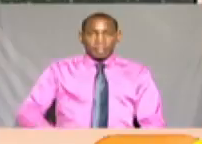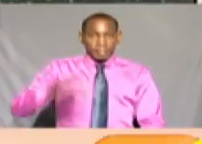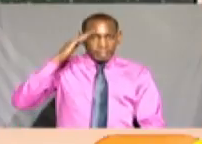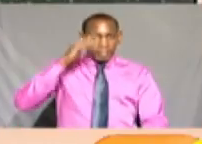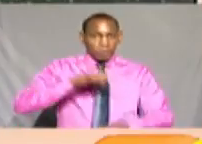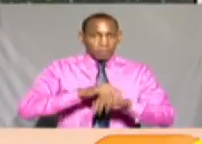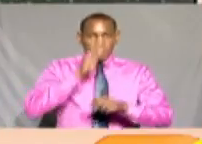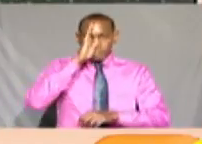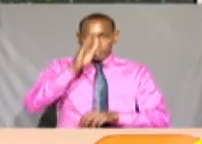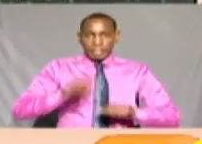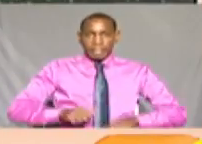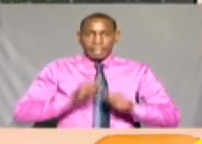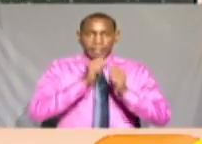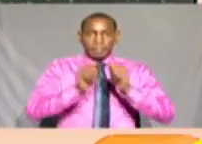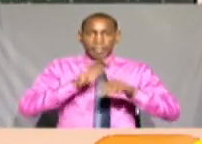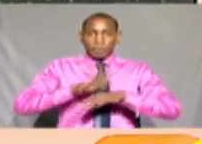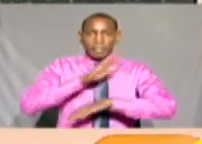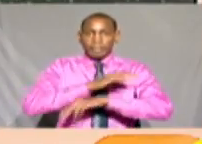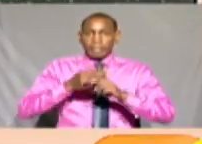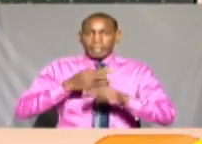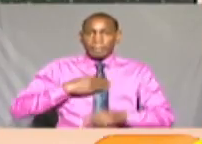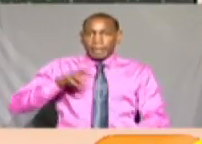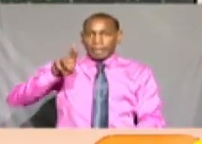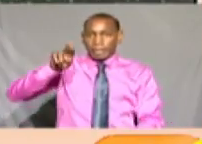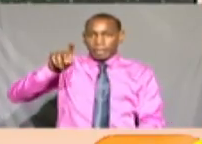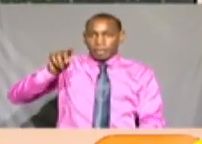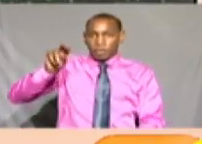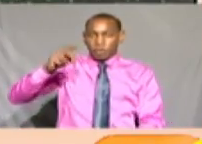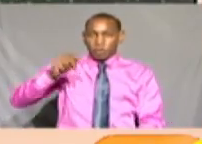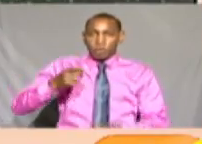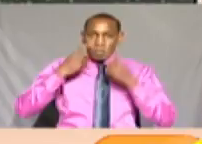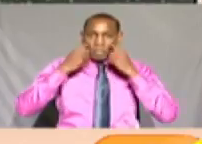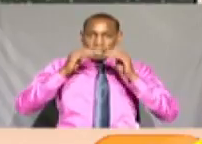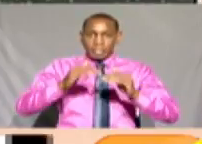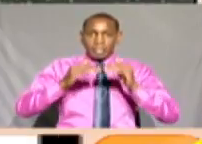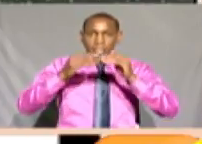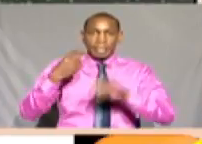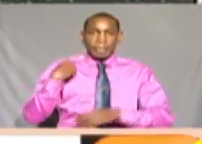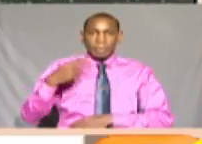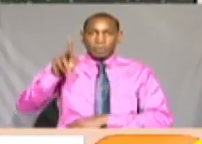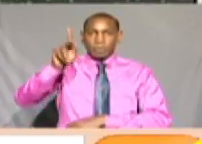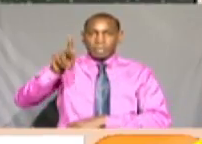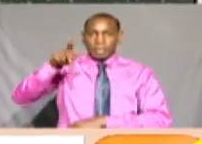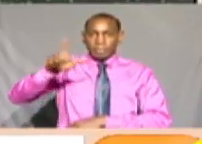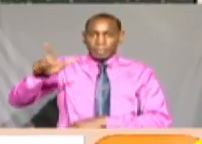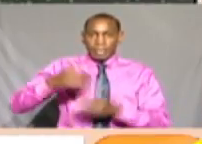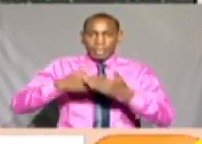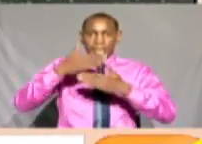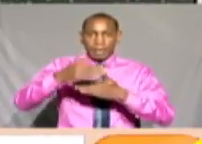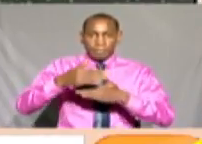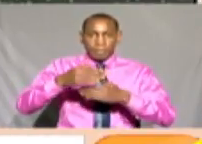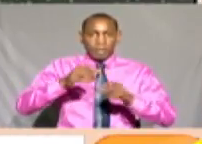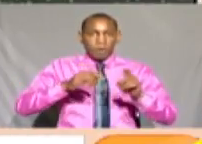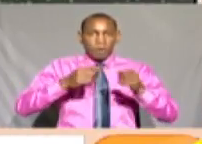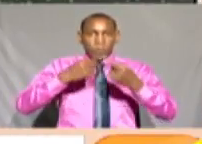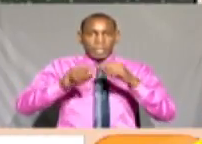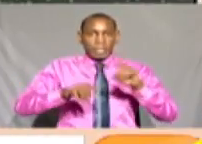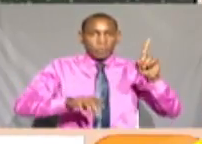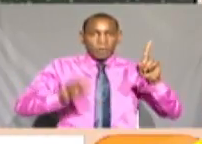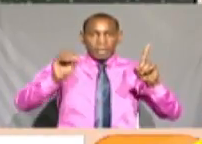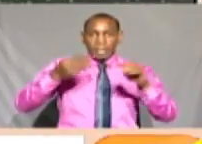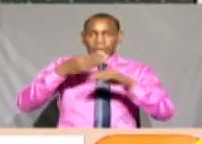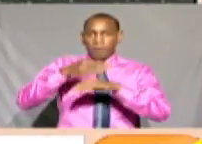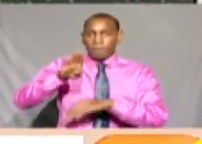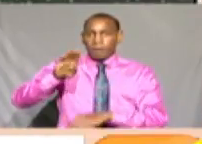Hello there, it's time for Sunday Live Sports. Good evening, I'm Bernard Ndong. Tusker FC climbed to second in the Kenyan Premier League standings after a narrow 1-0 win